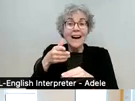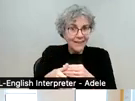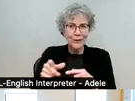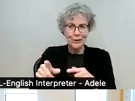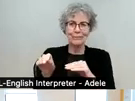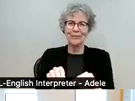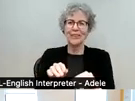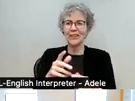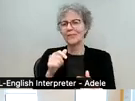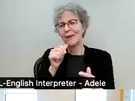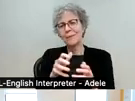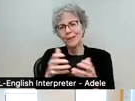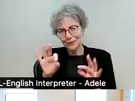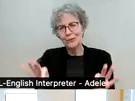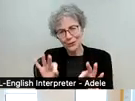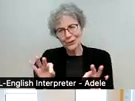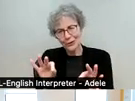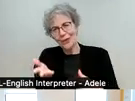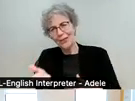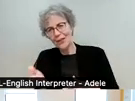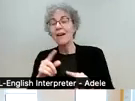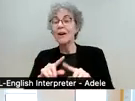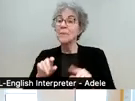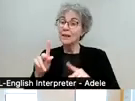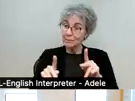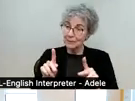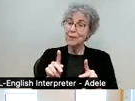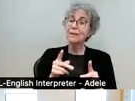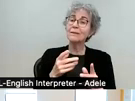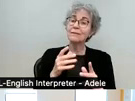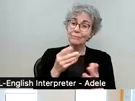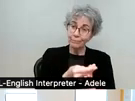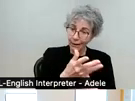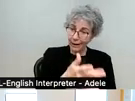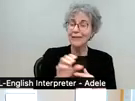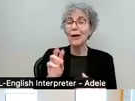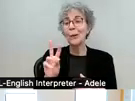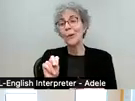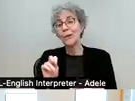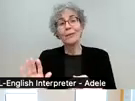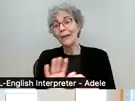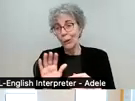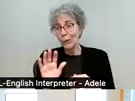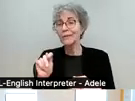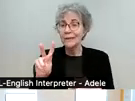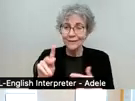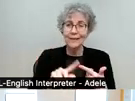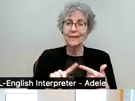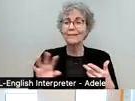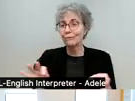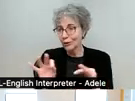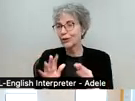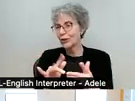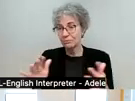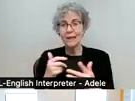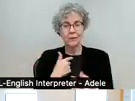not a lot of furnishings in there, but that's something that people furnish their own suites. They purchase their own TVs, do that kind of thing.